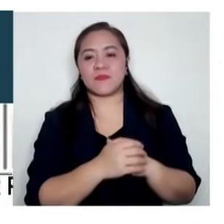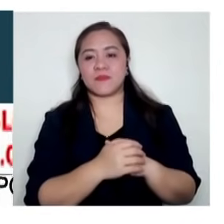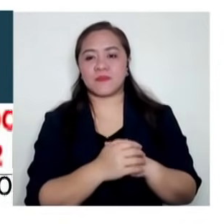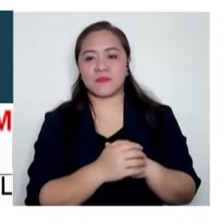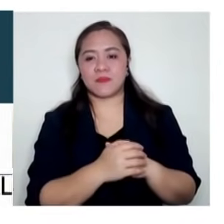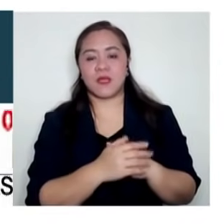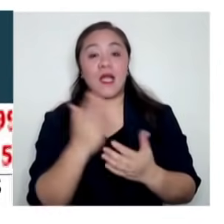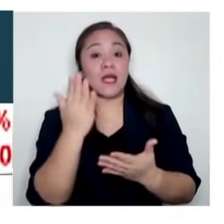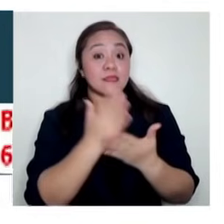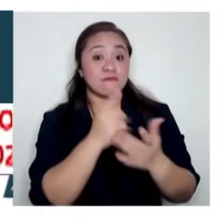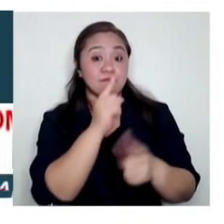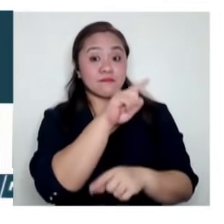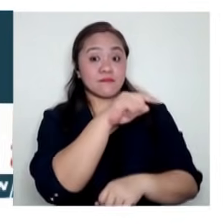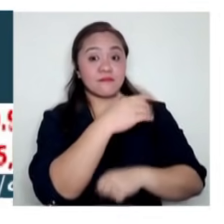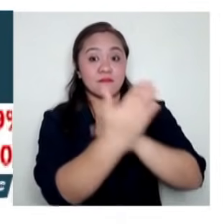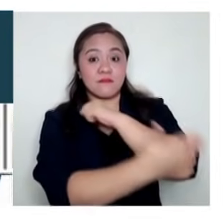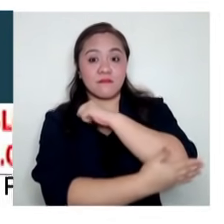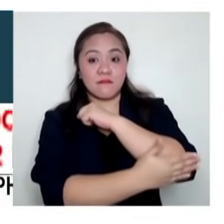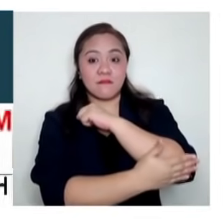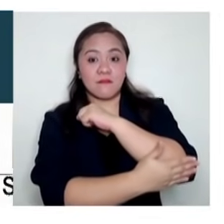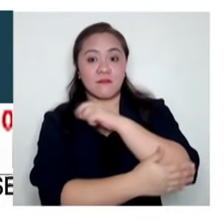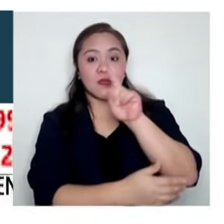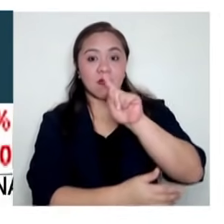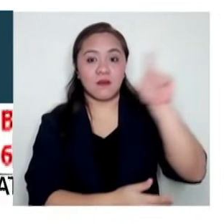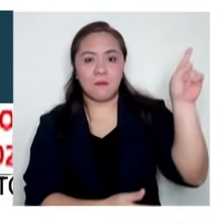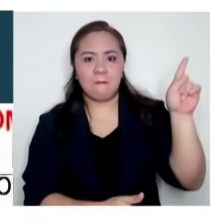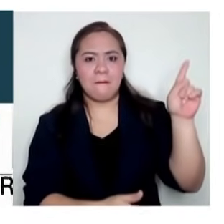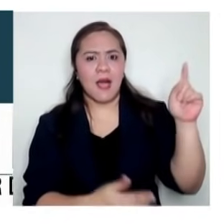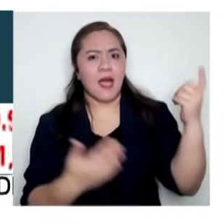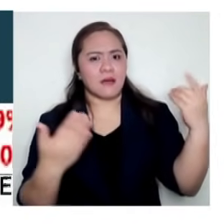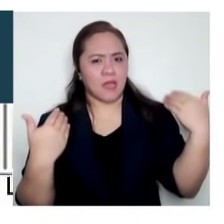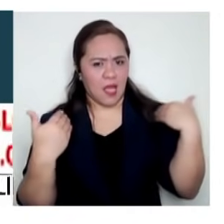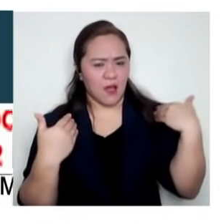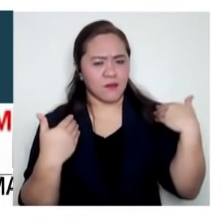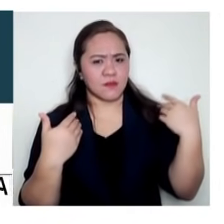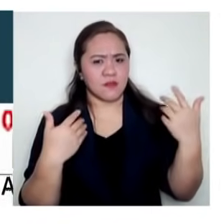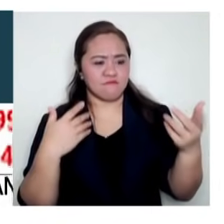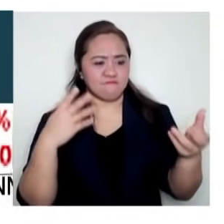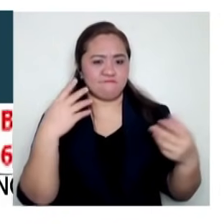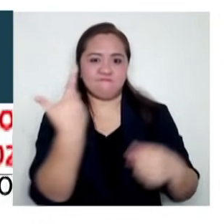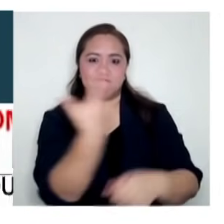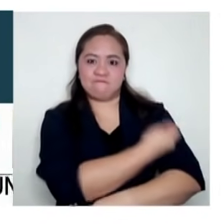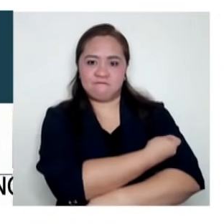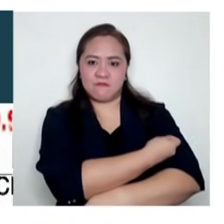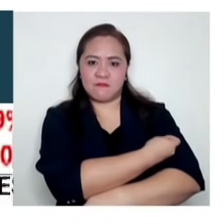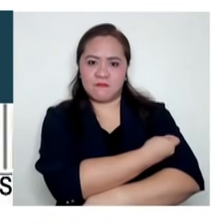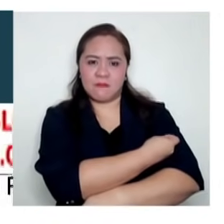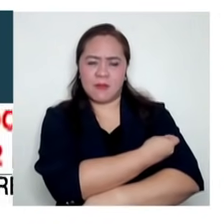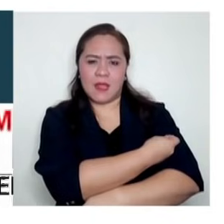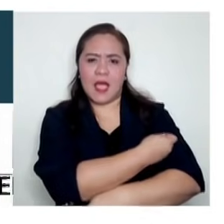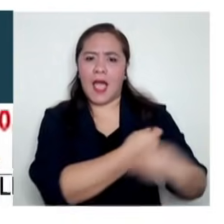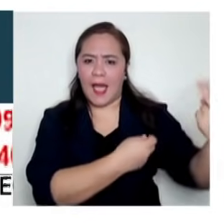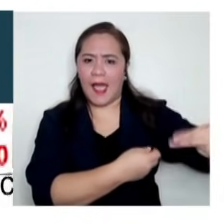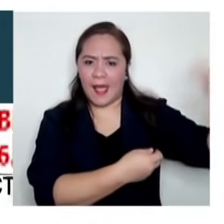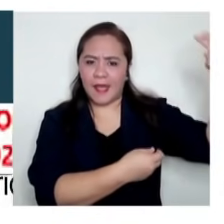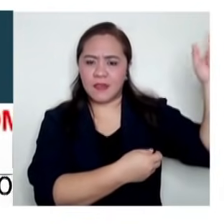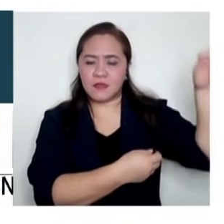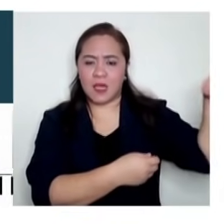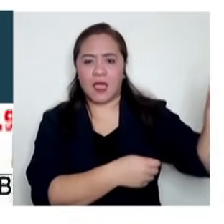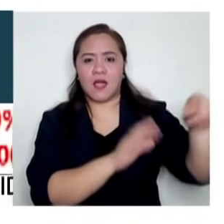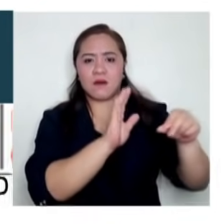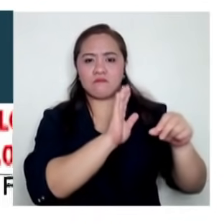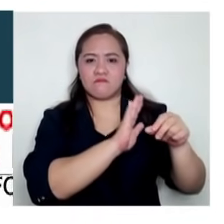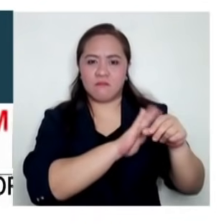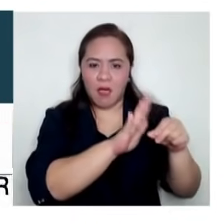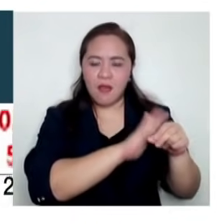these countries have a better vaccination number than ours. And yet, there's still that infection,